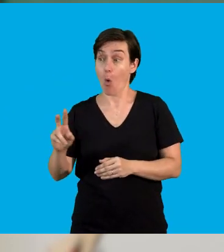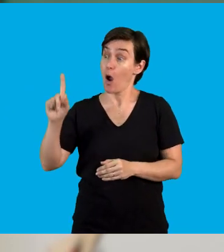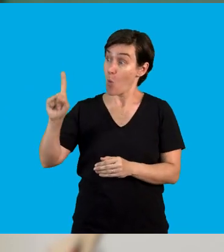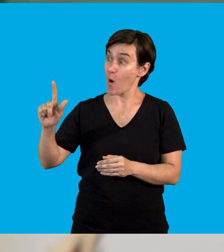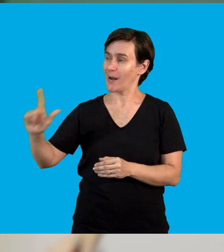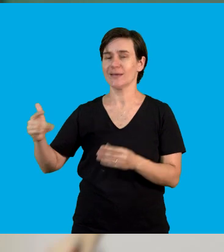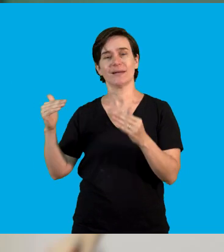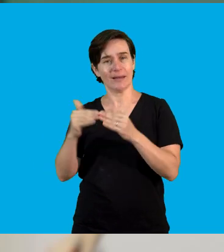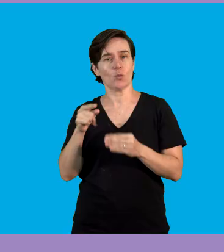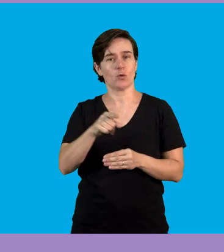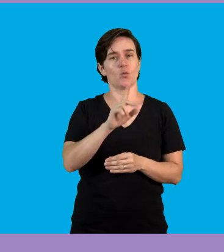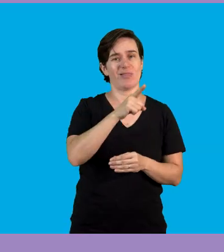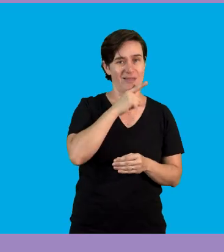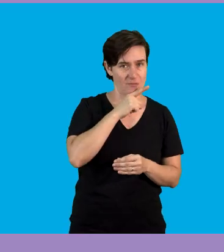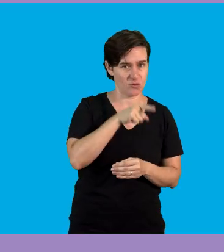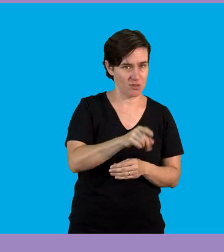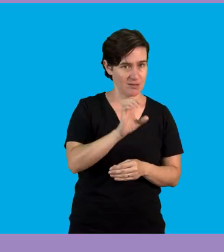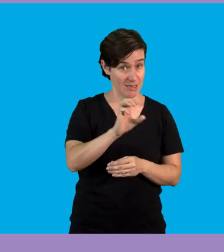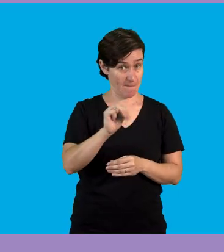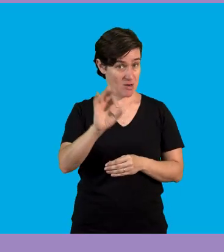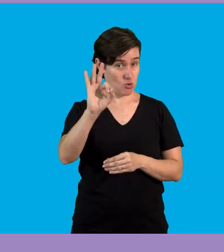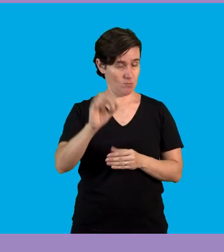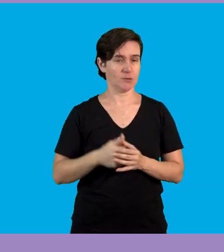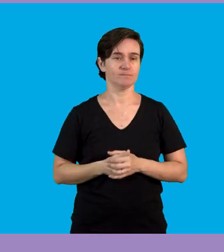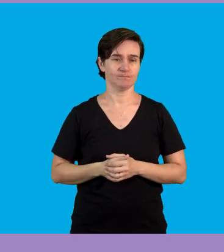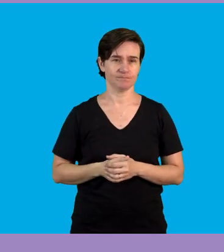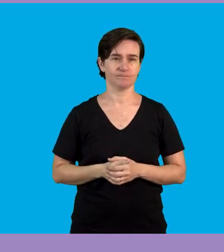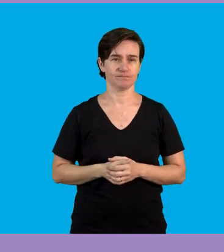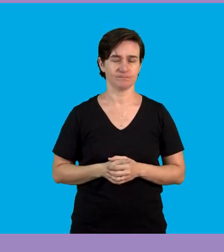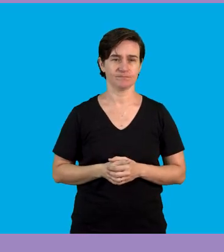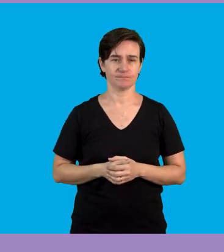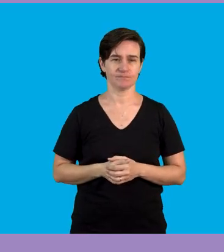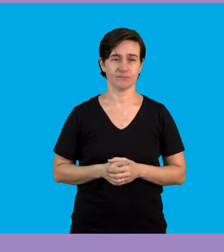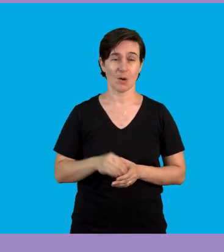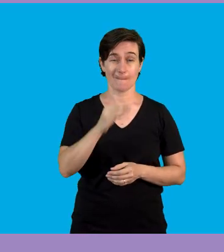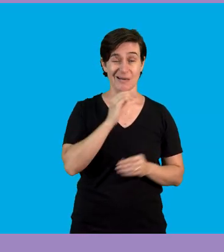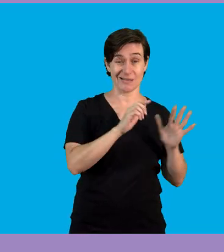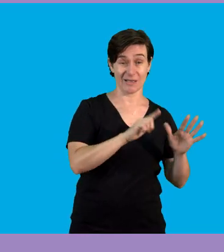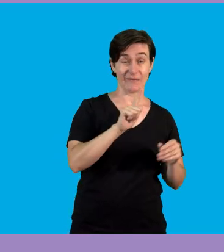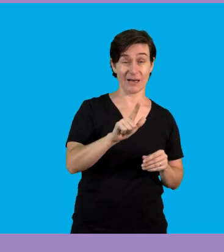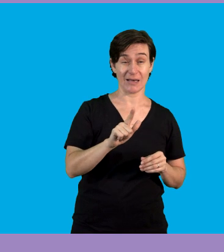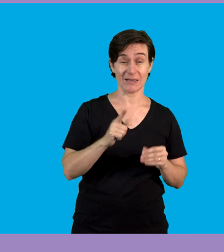to 1,000 centimeters cubed. Now that is going to be equals to